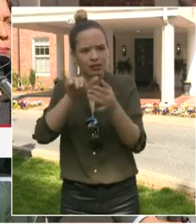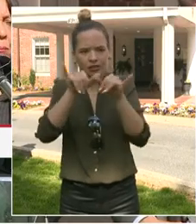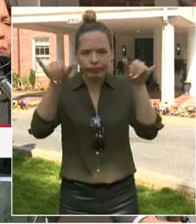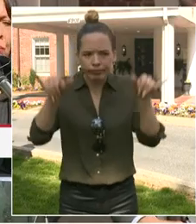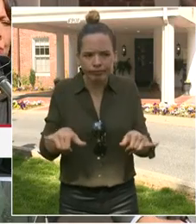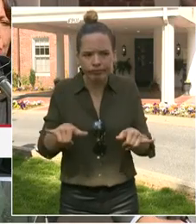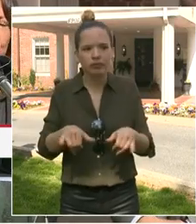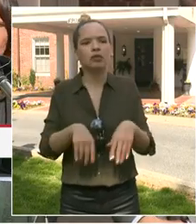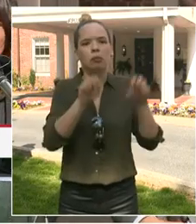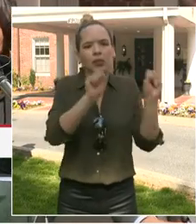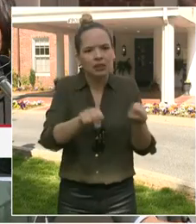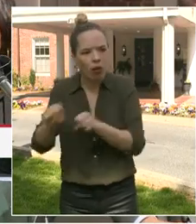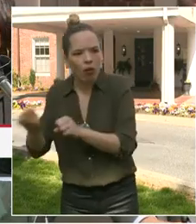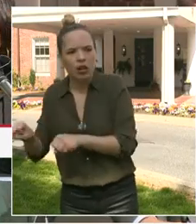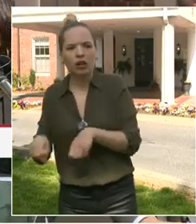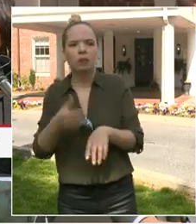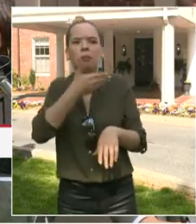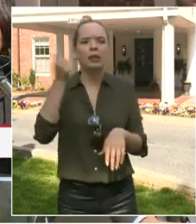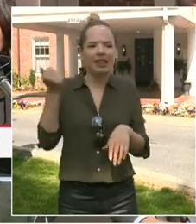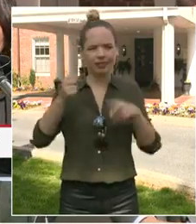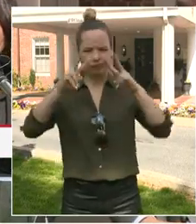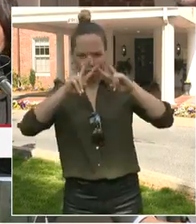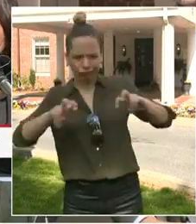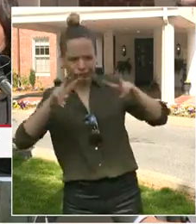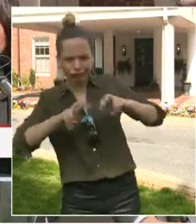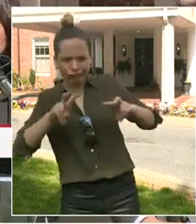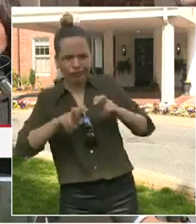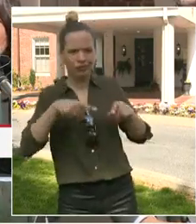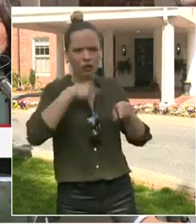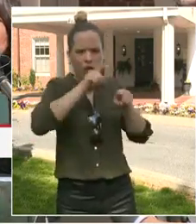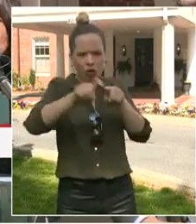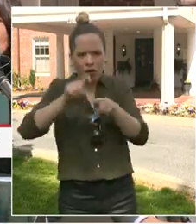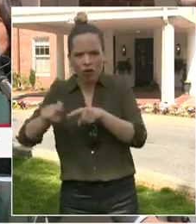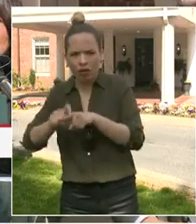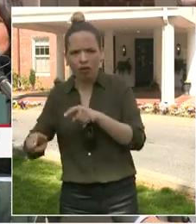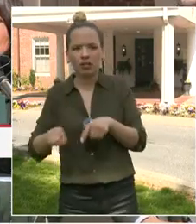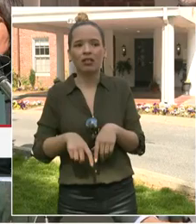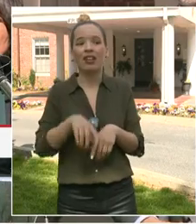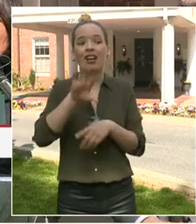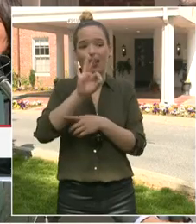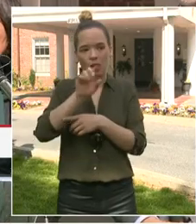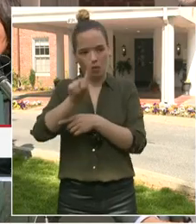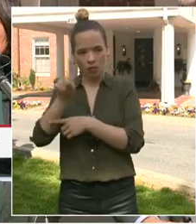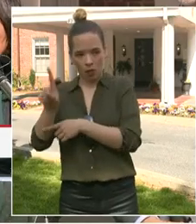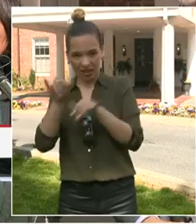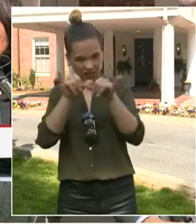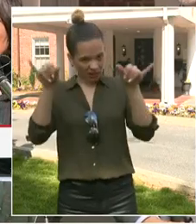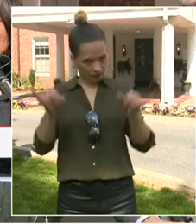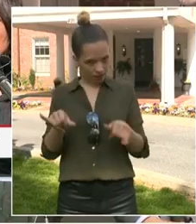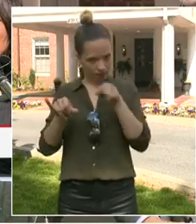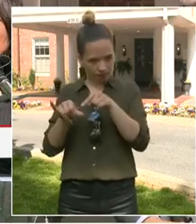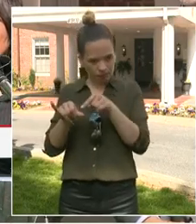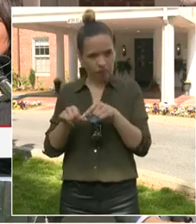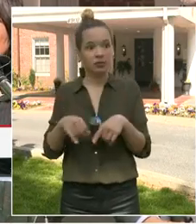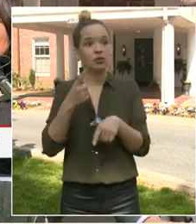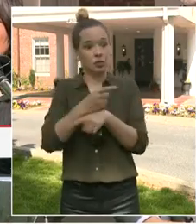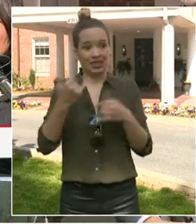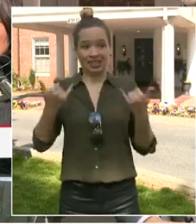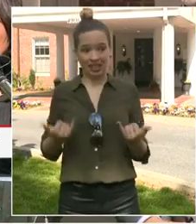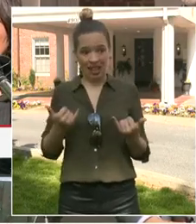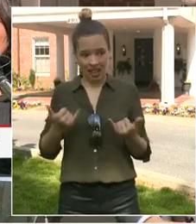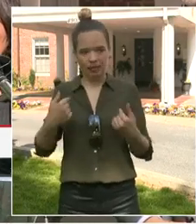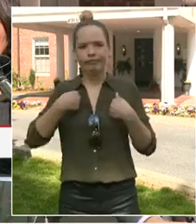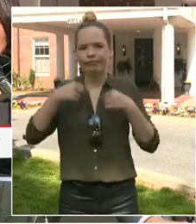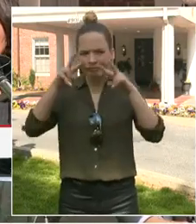triaging calls to our 911 system. To date, we have triaged more than 48,000 callers